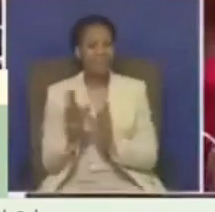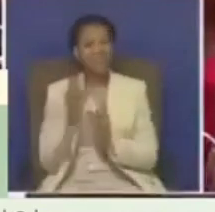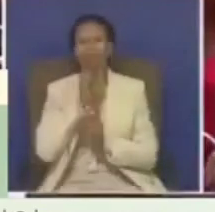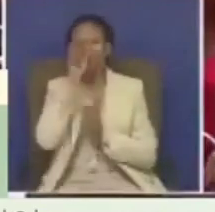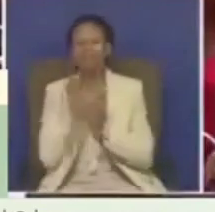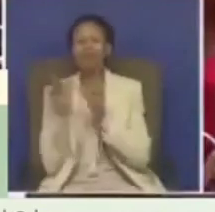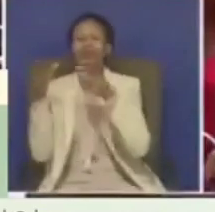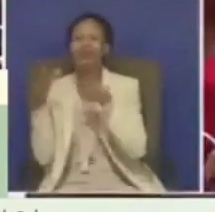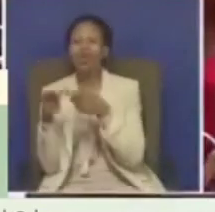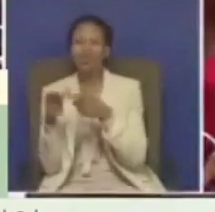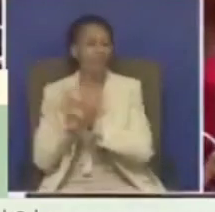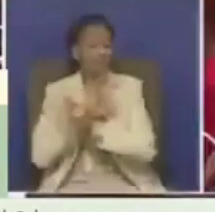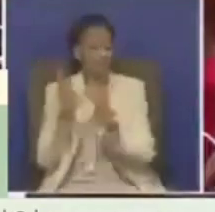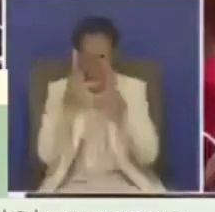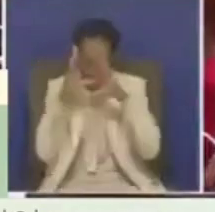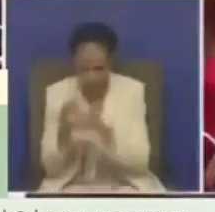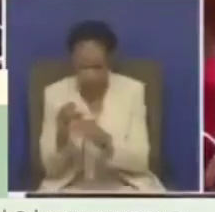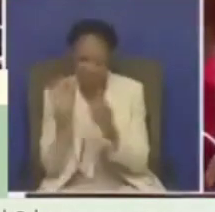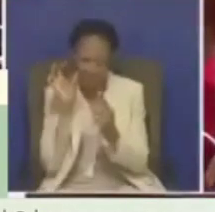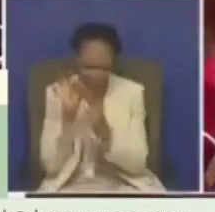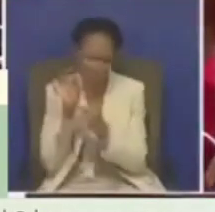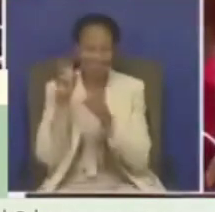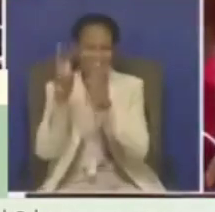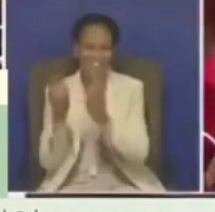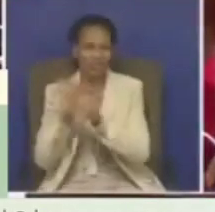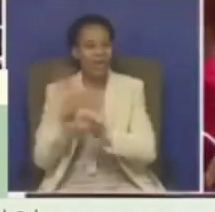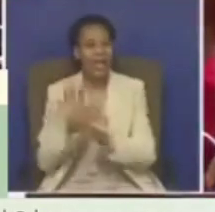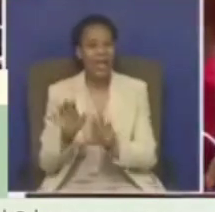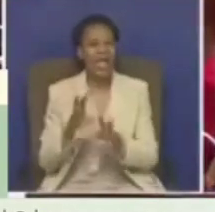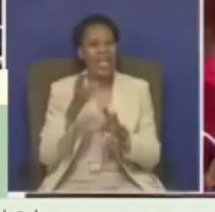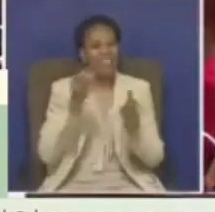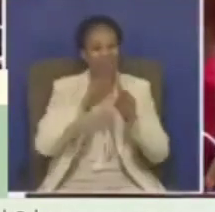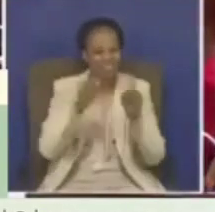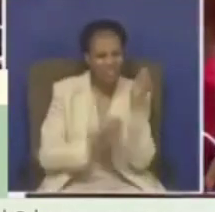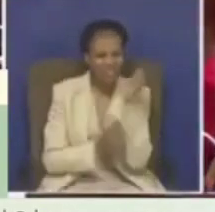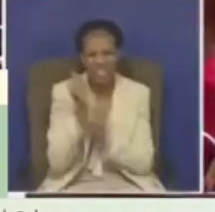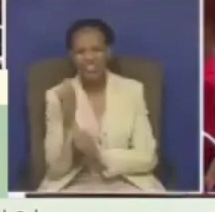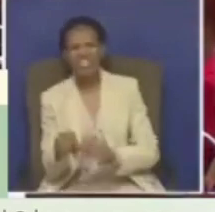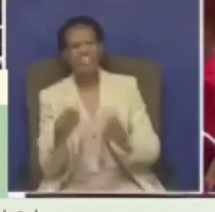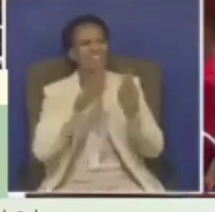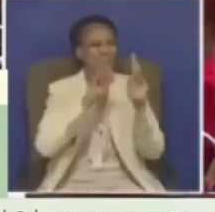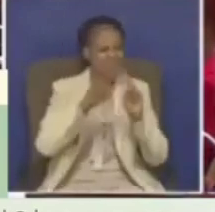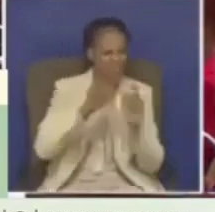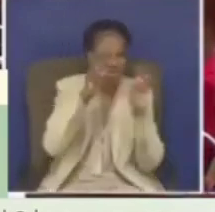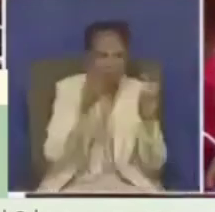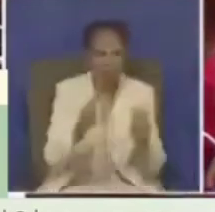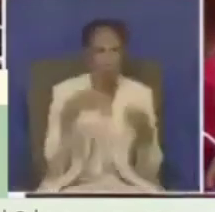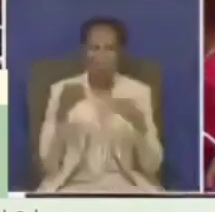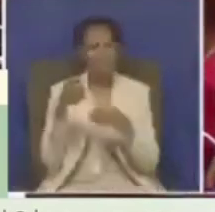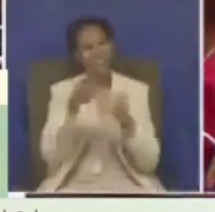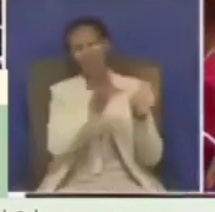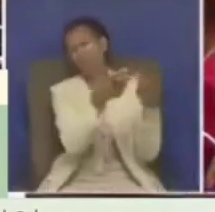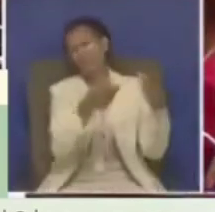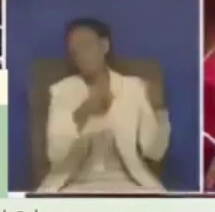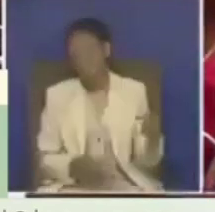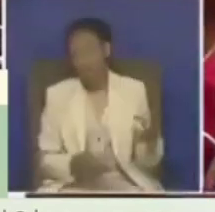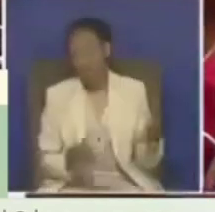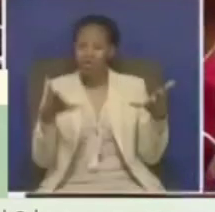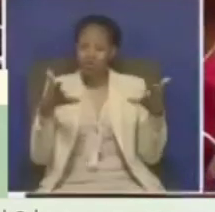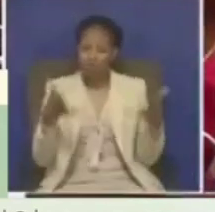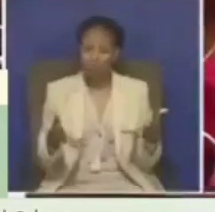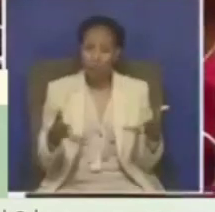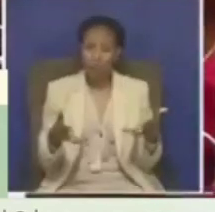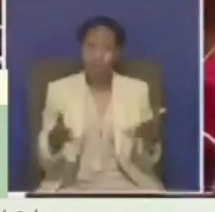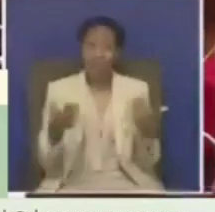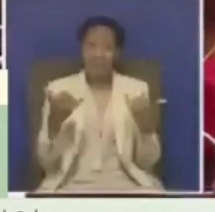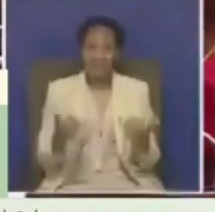with a specific issue. It is seized with different entities with different issues. The very wisdom of the existence of